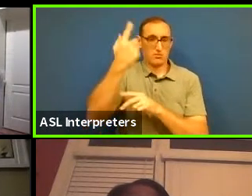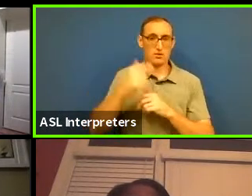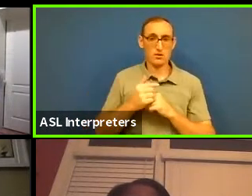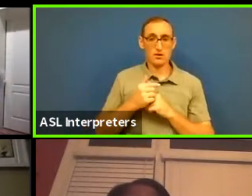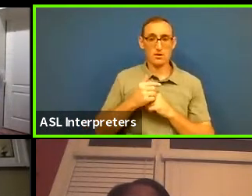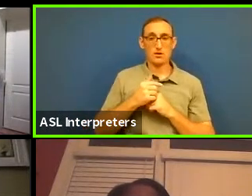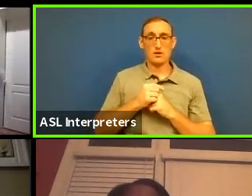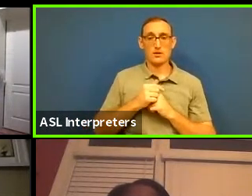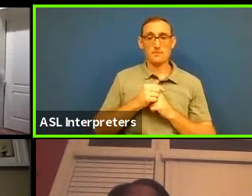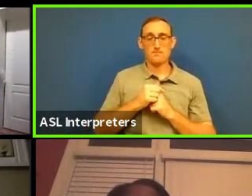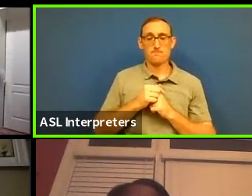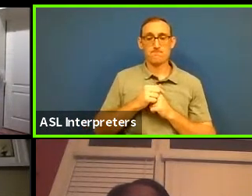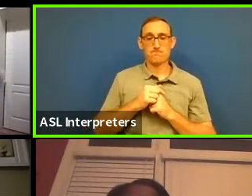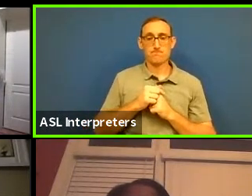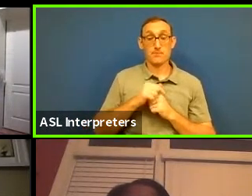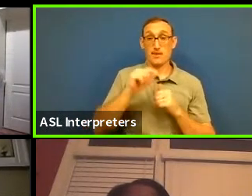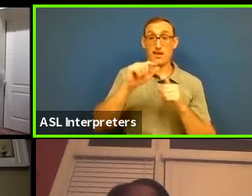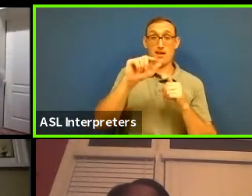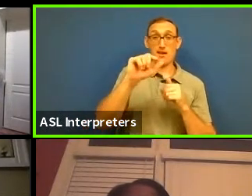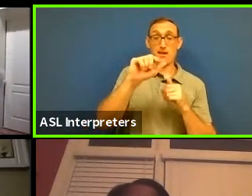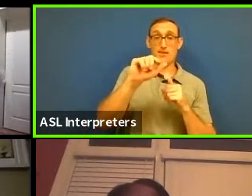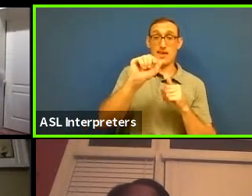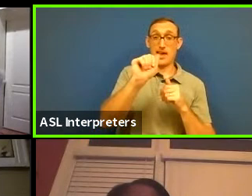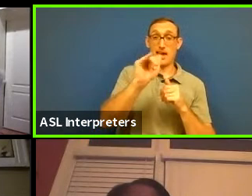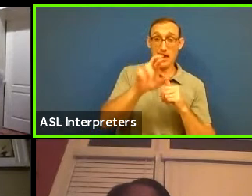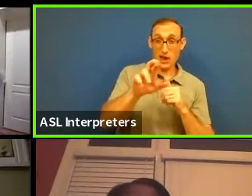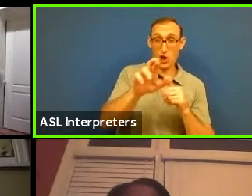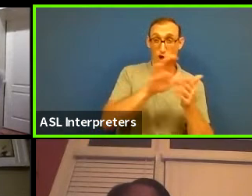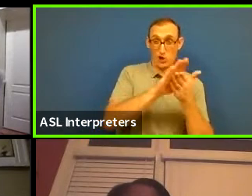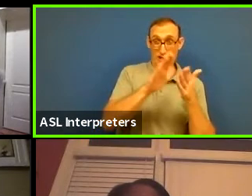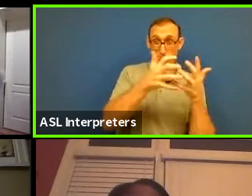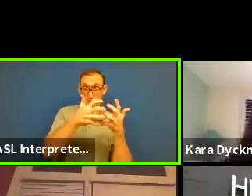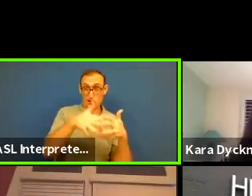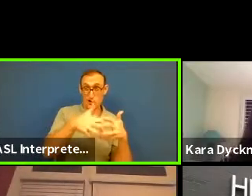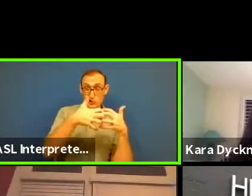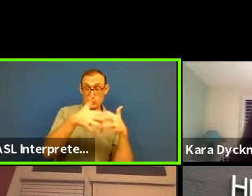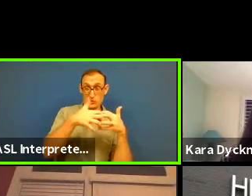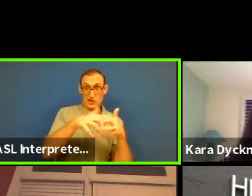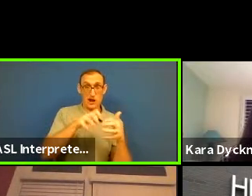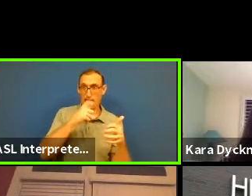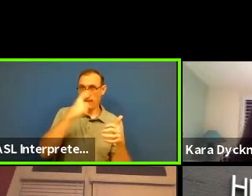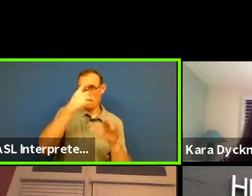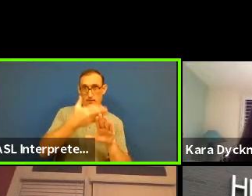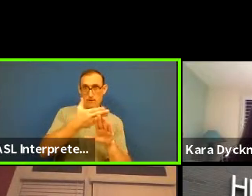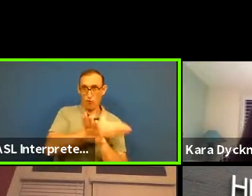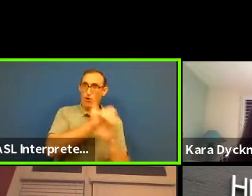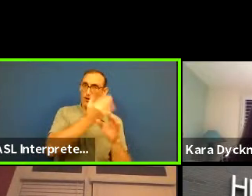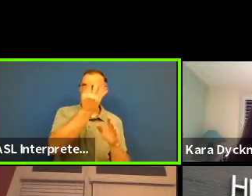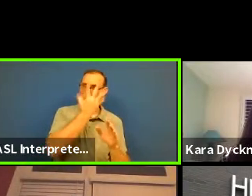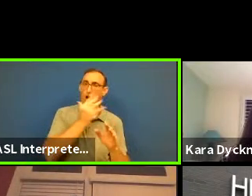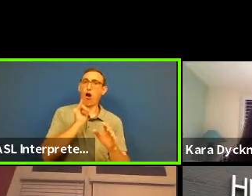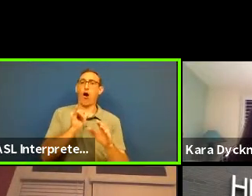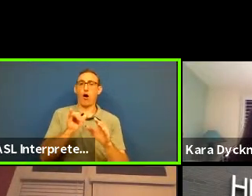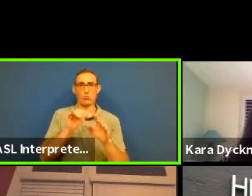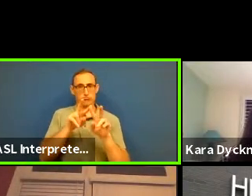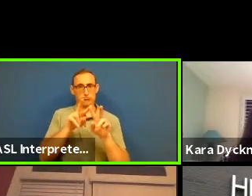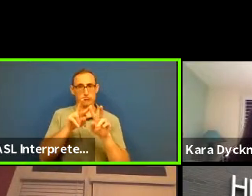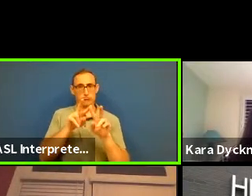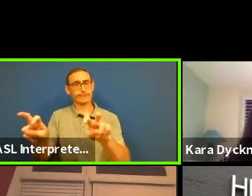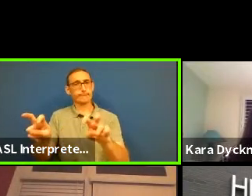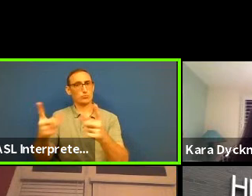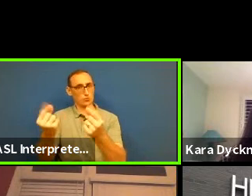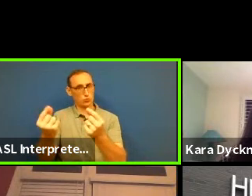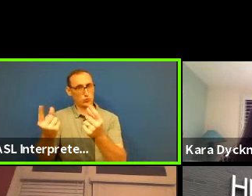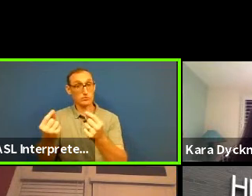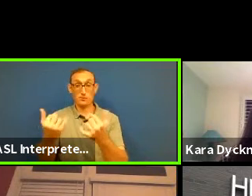from Mr. Bailey that we already have that equipment in place. And I'm still constantly thinking, about the purifiers and